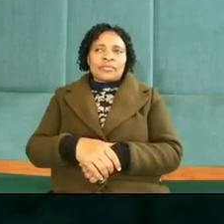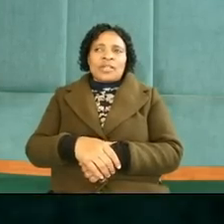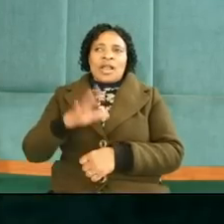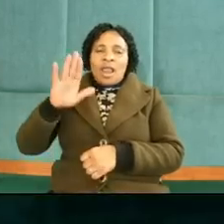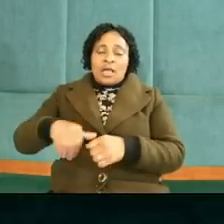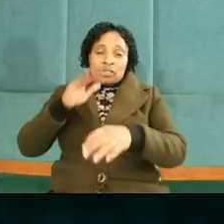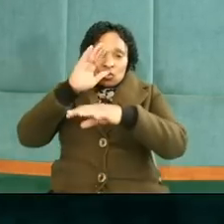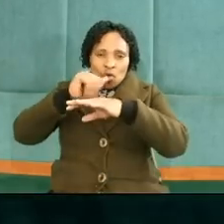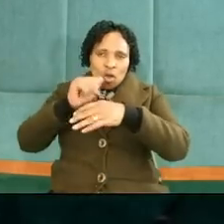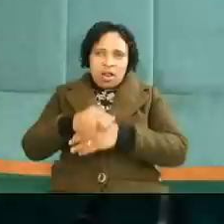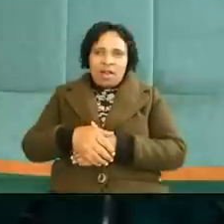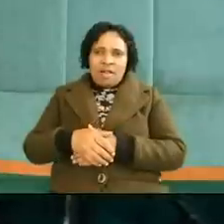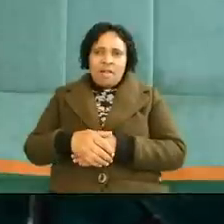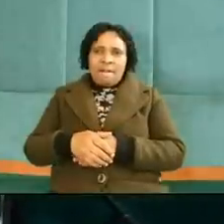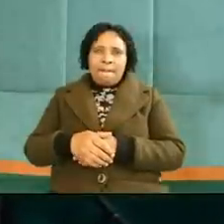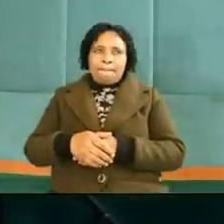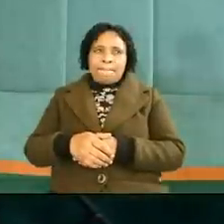Last call.